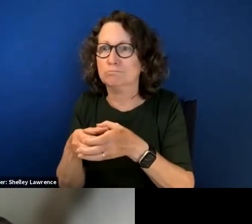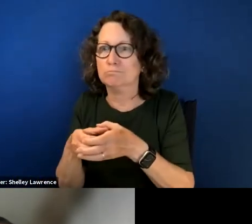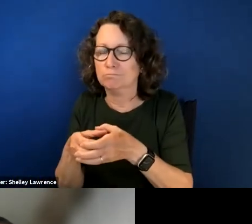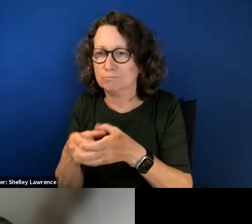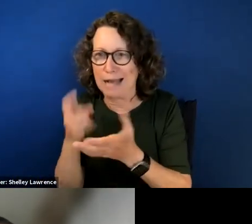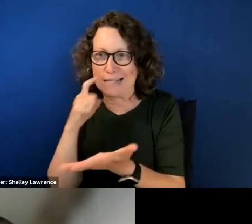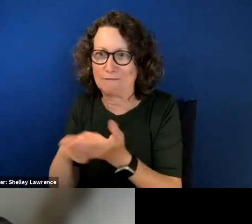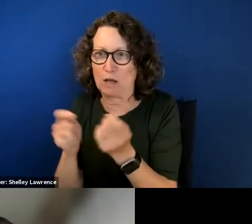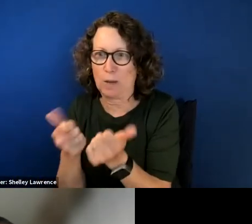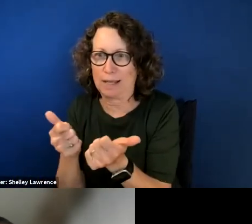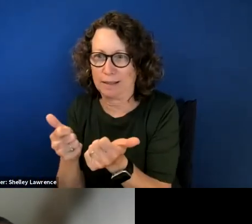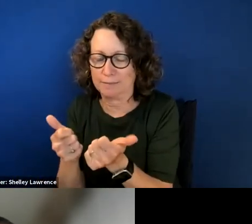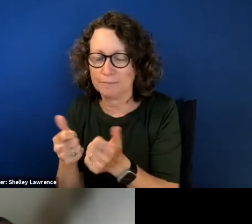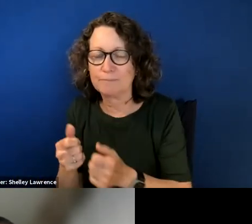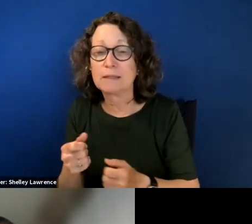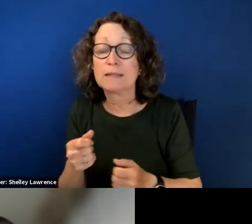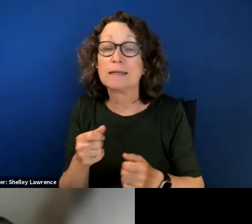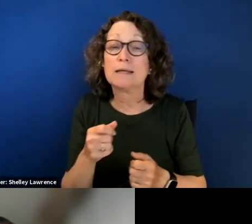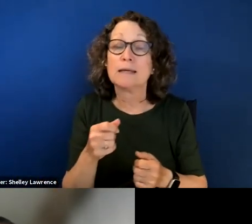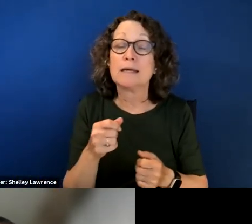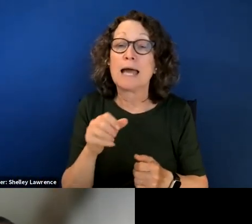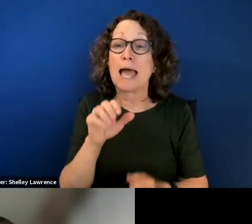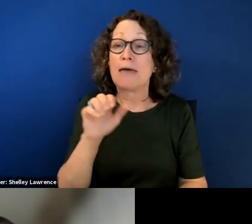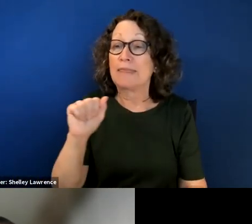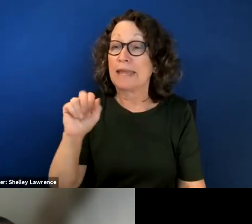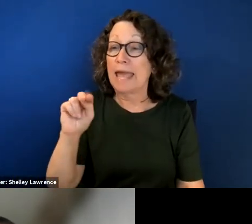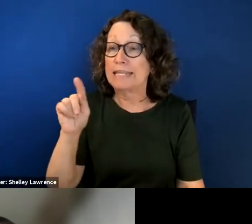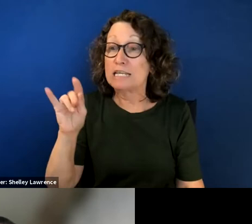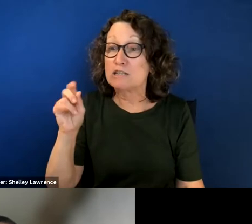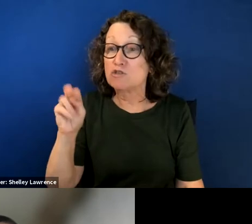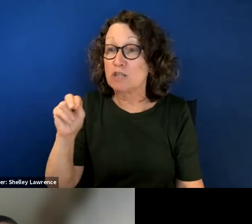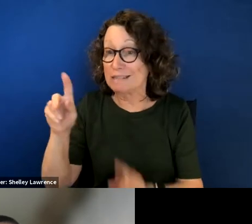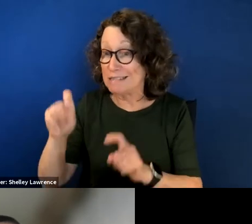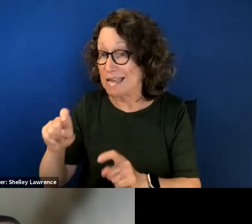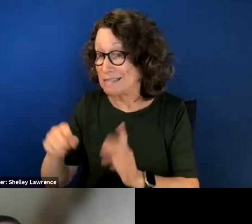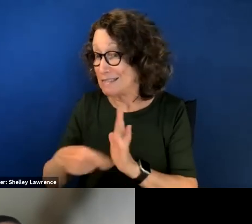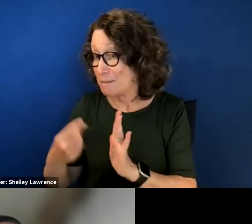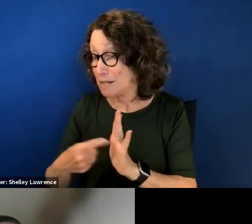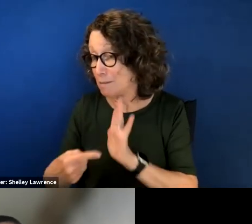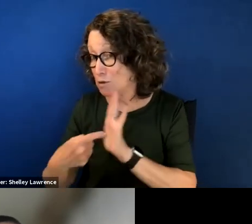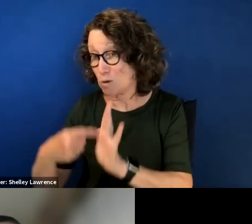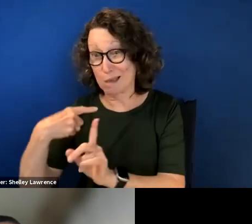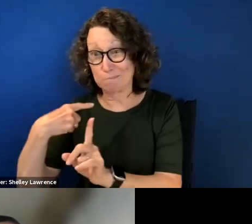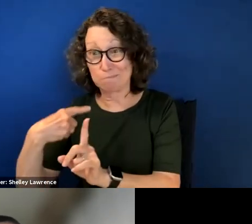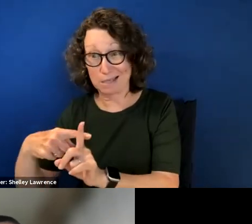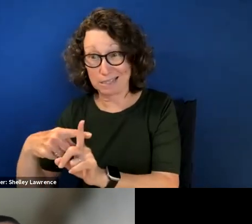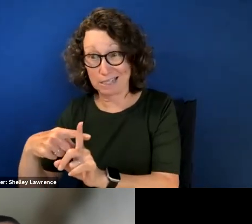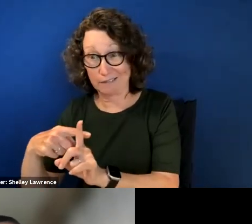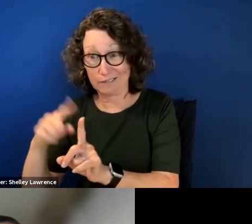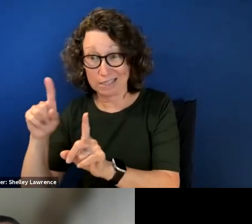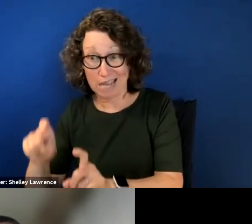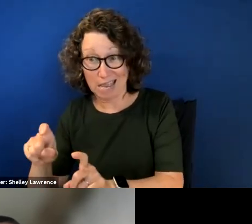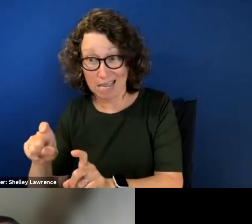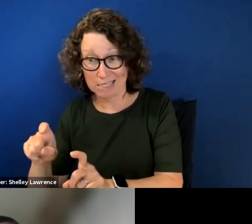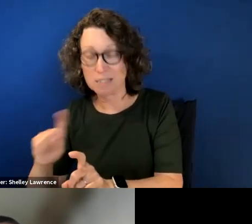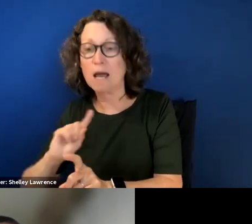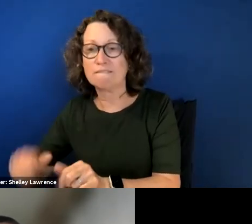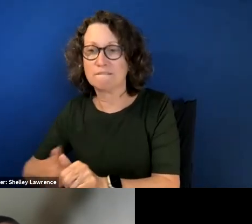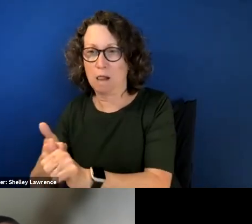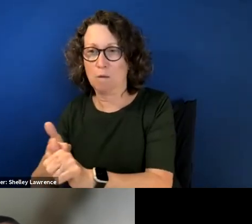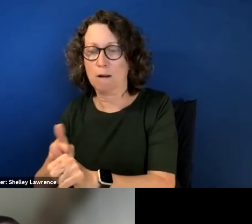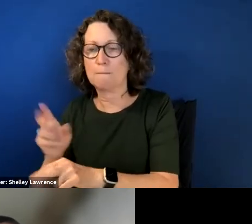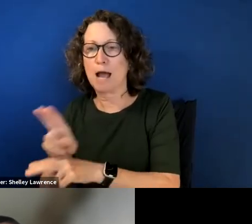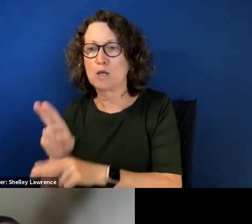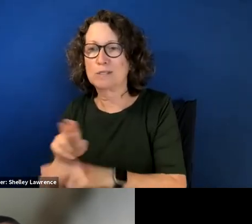So in cases where the antigen test reveals a positive case, we will follow up by using